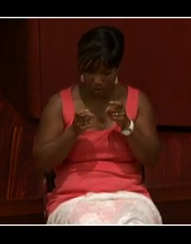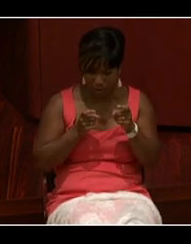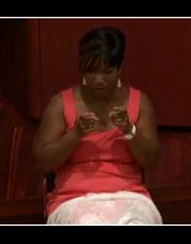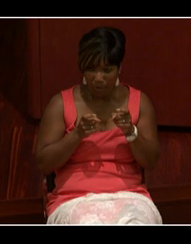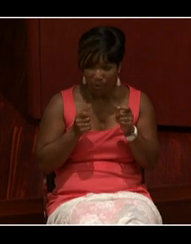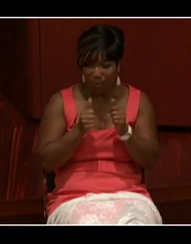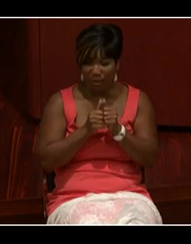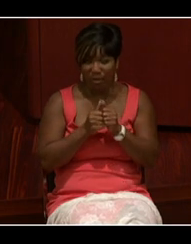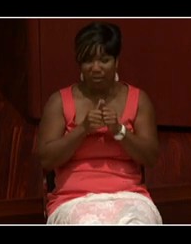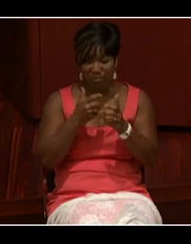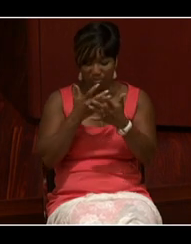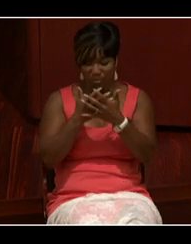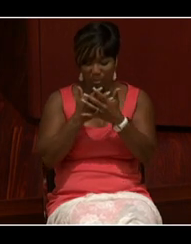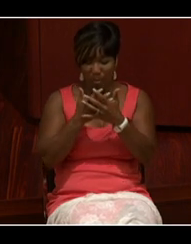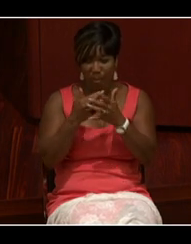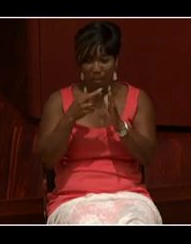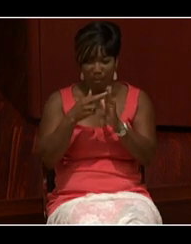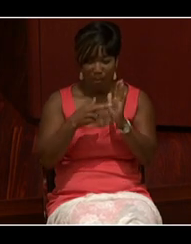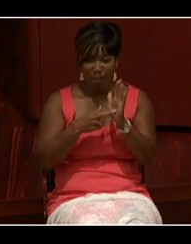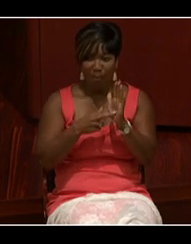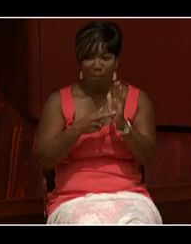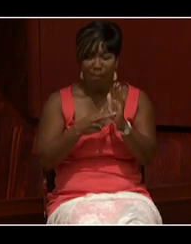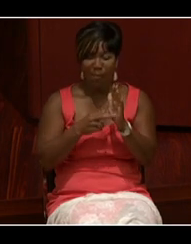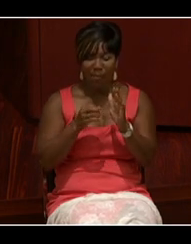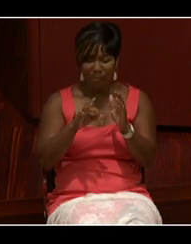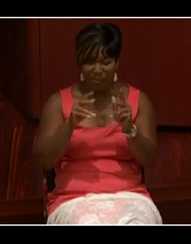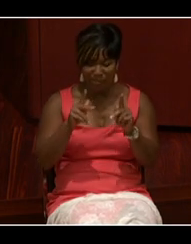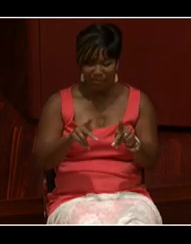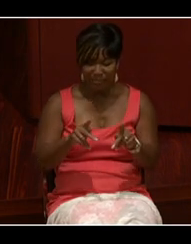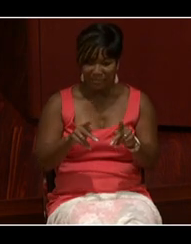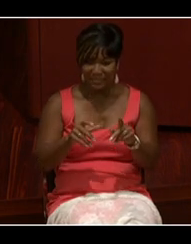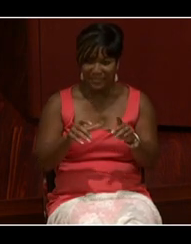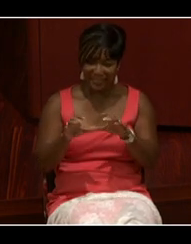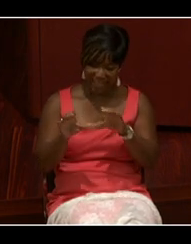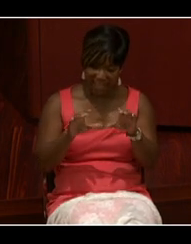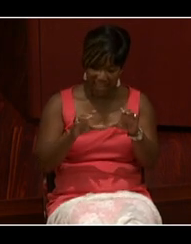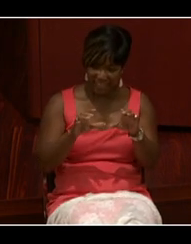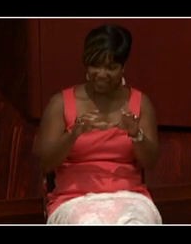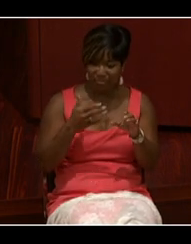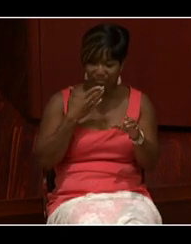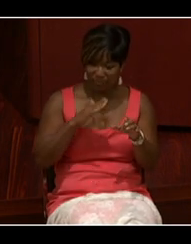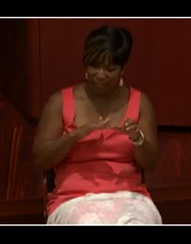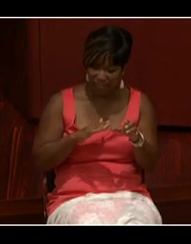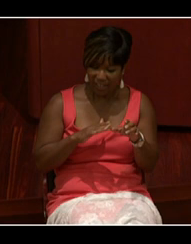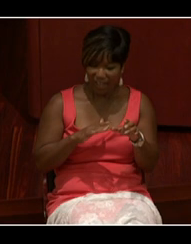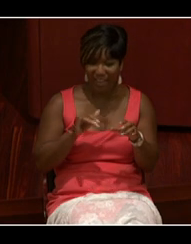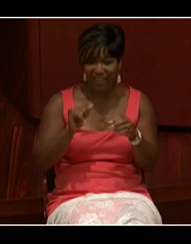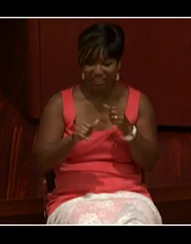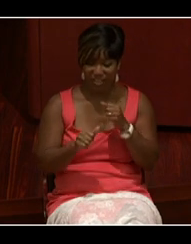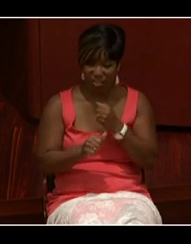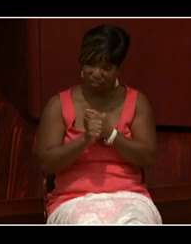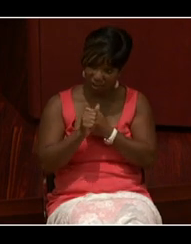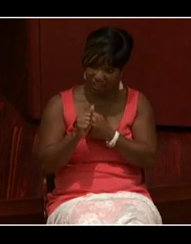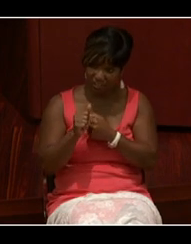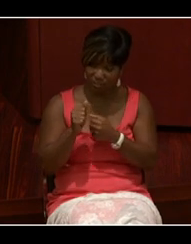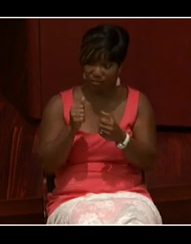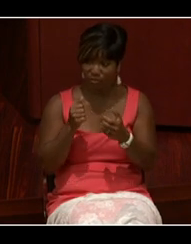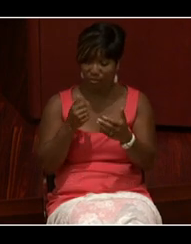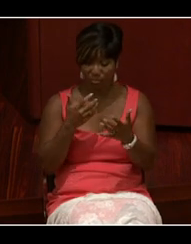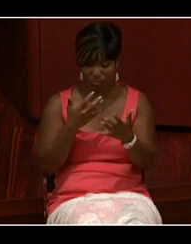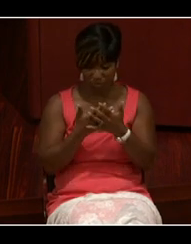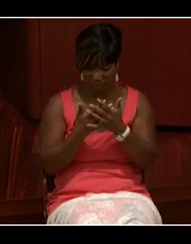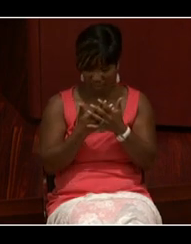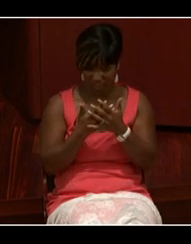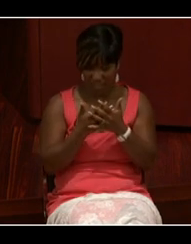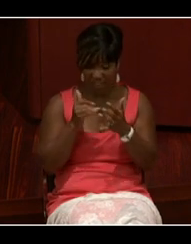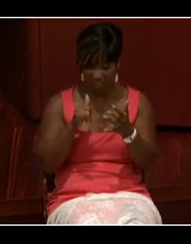prison rules. Anytime someone acts out as an individual, you know, it's a threat to the prison views, to their